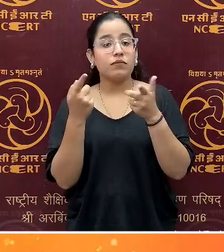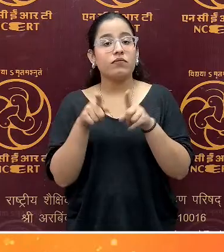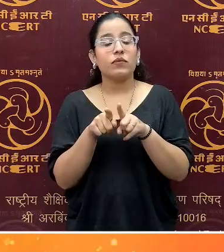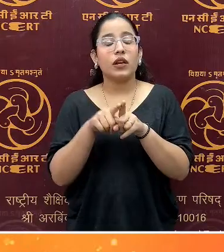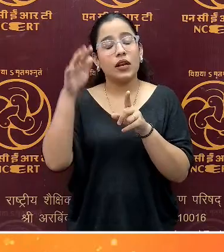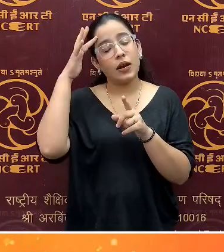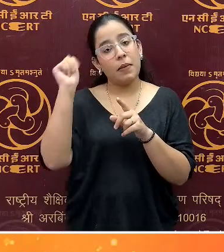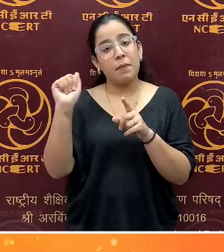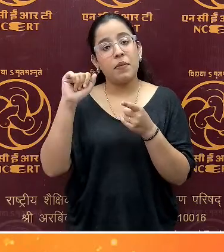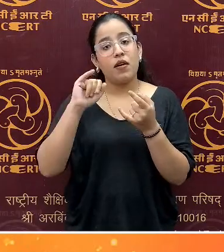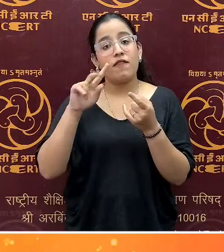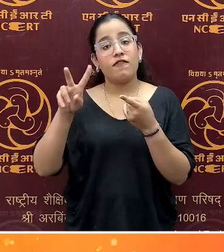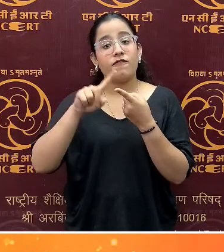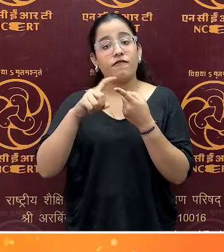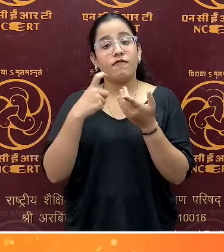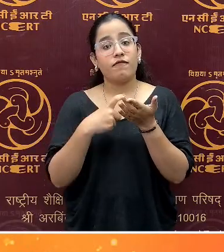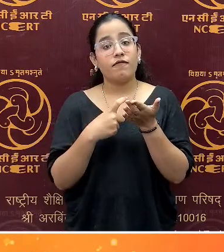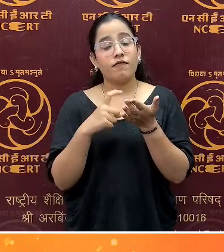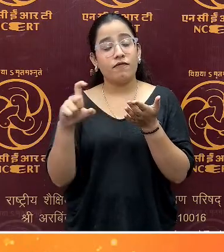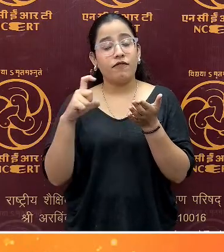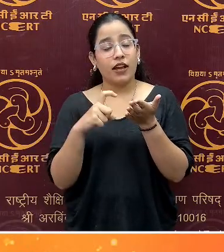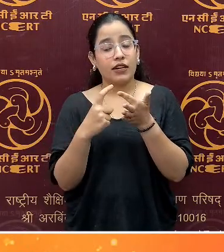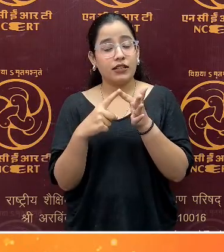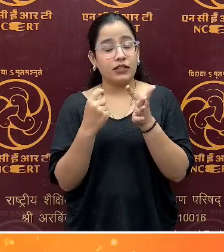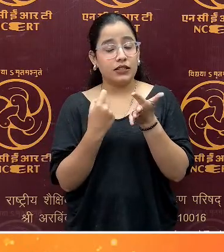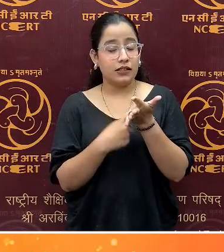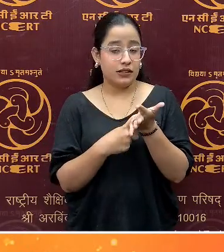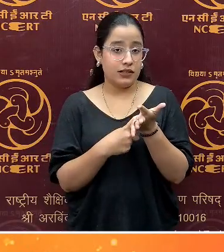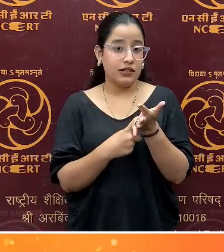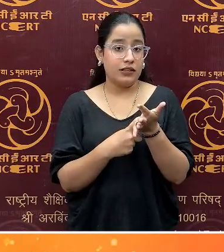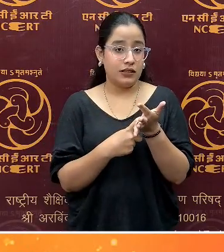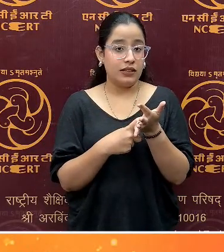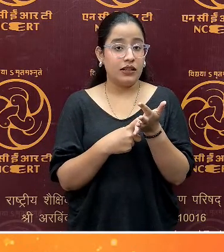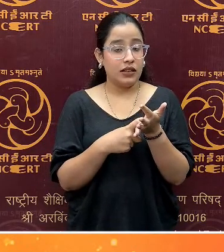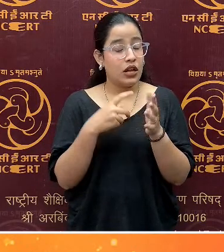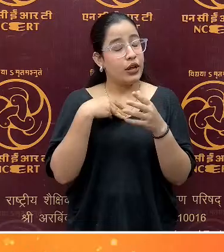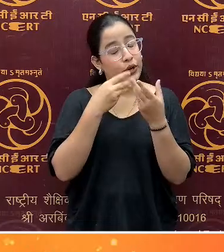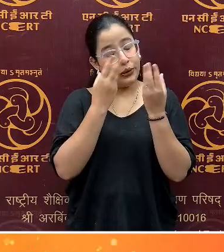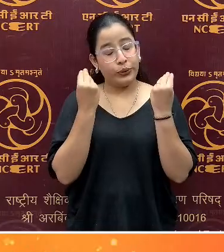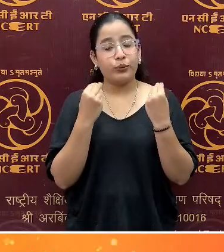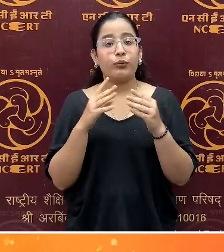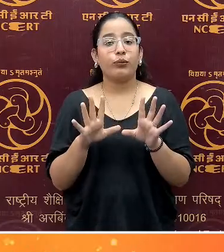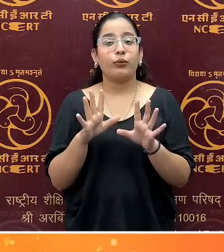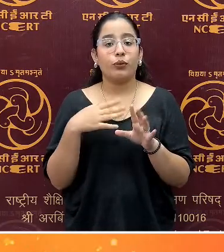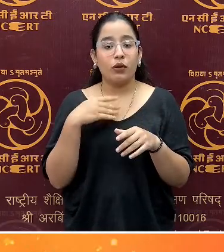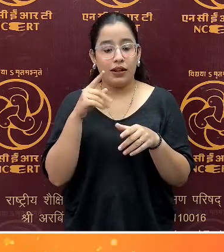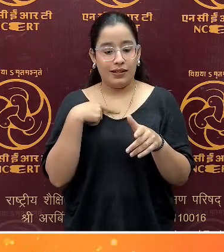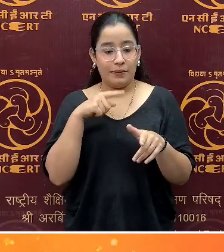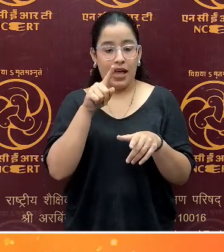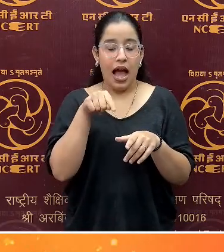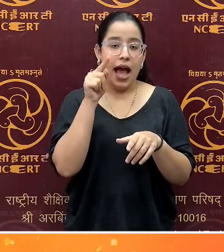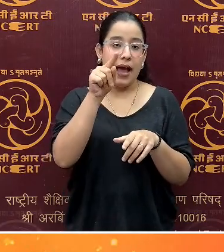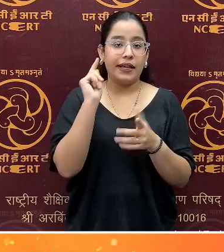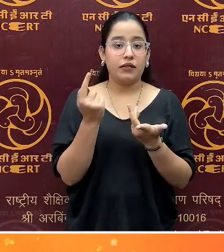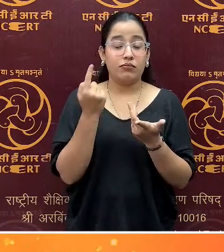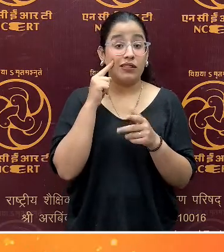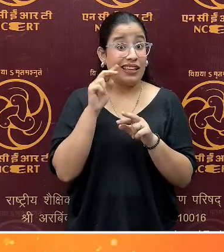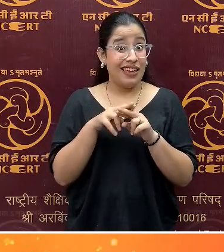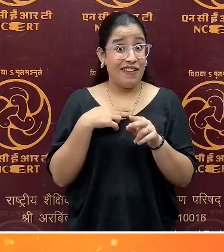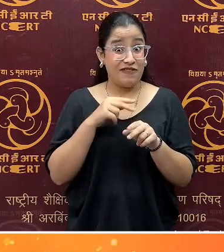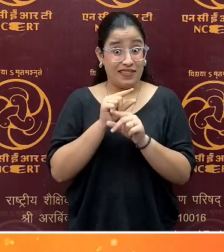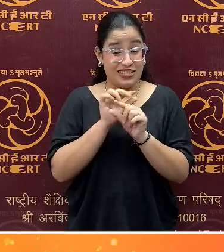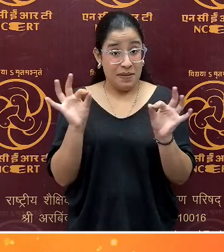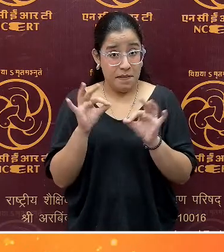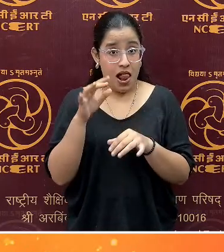remember that it's a vector quantity. Otherwise, you will ignore the fact that it's a vector and unknowingly you will just write plain I. If I write